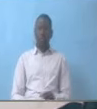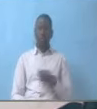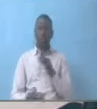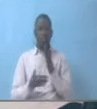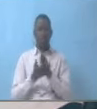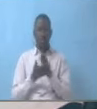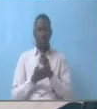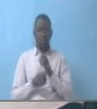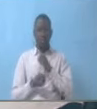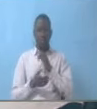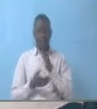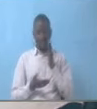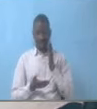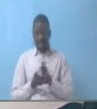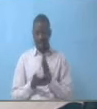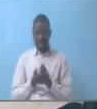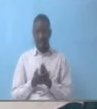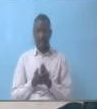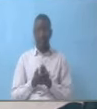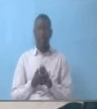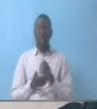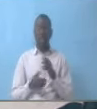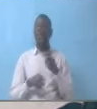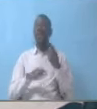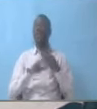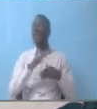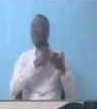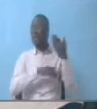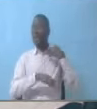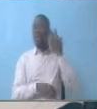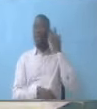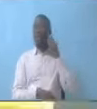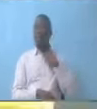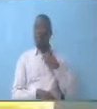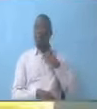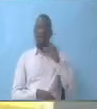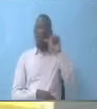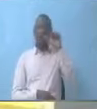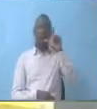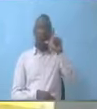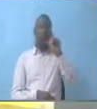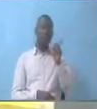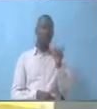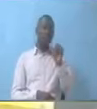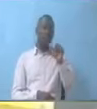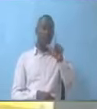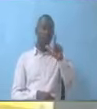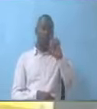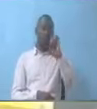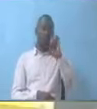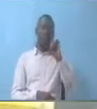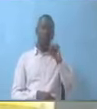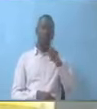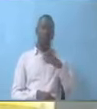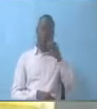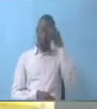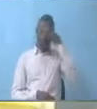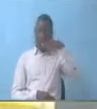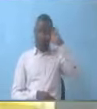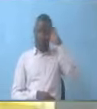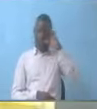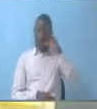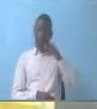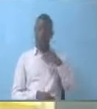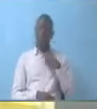when the Algali Commission, jamano bi Algali Commission bi, made those findings against me, bin gise nak yo nga xamne ni ci